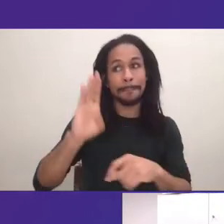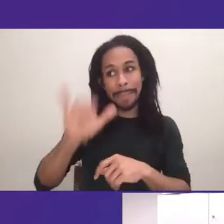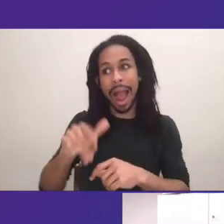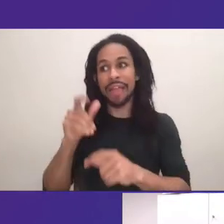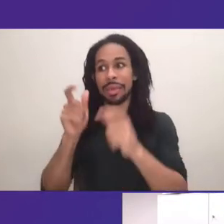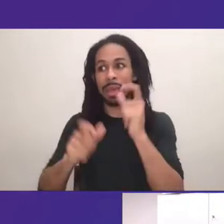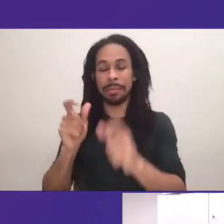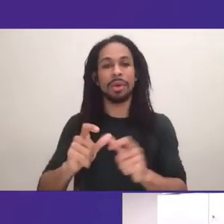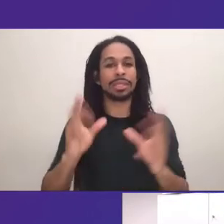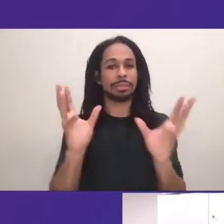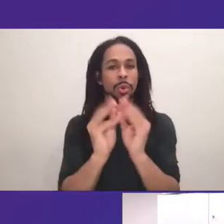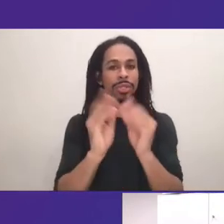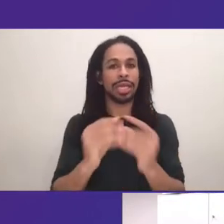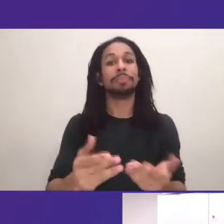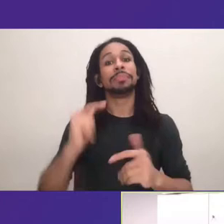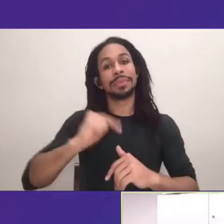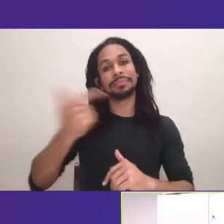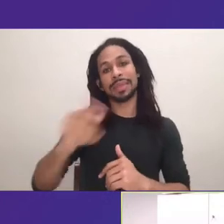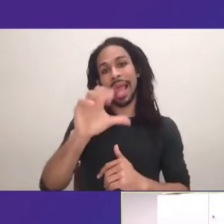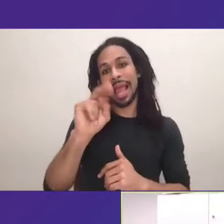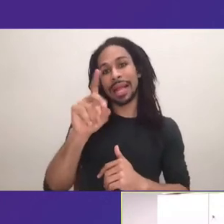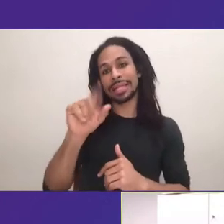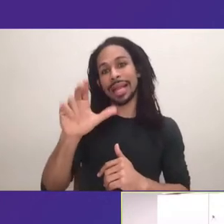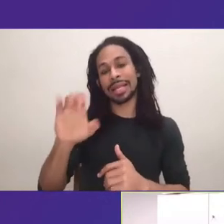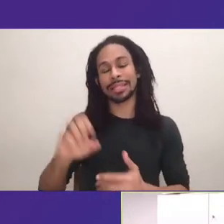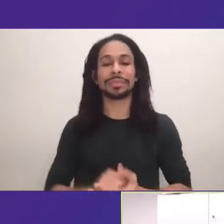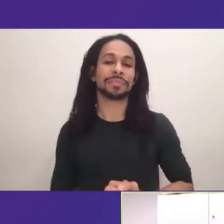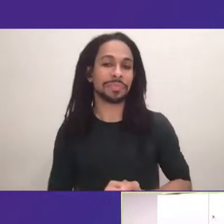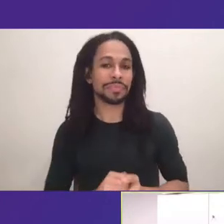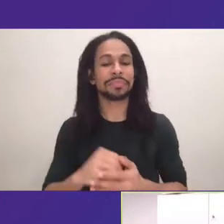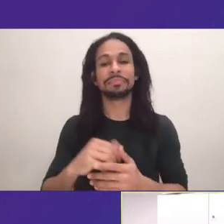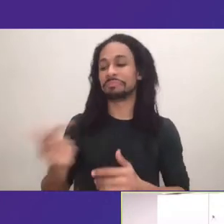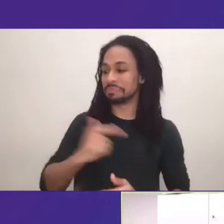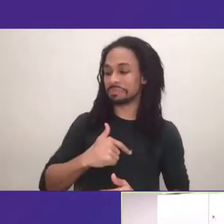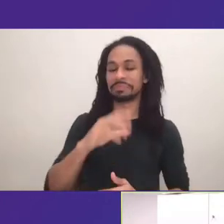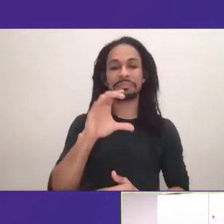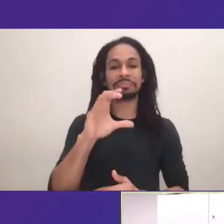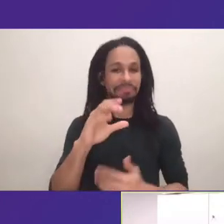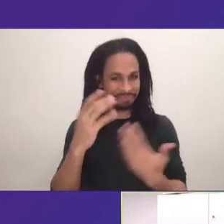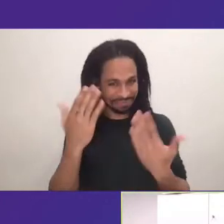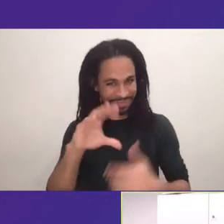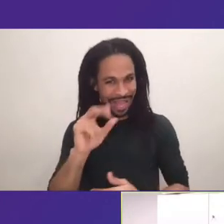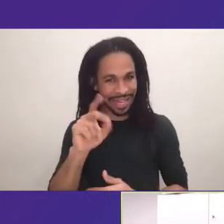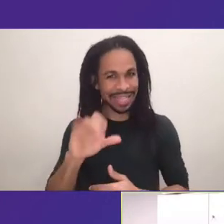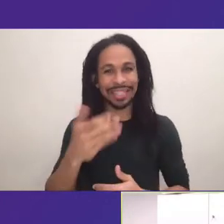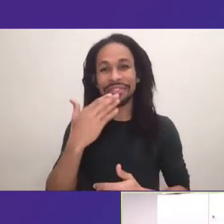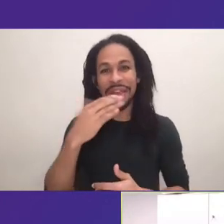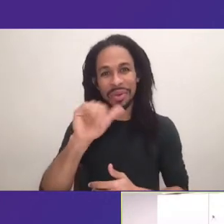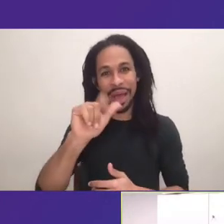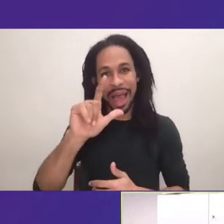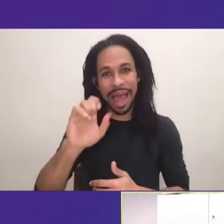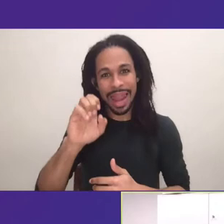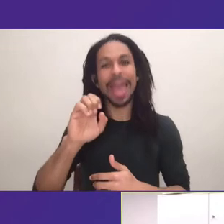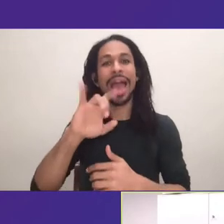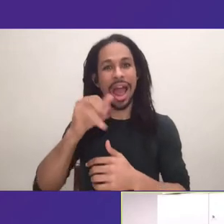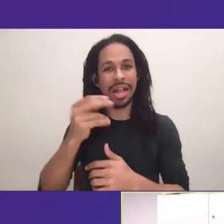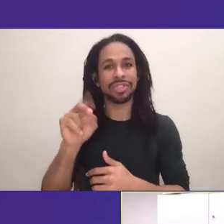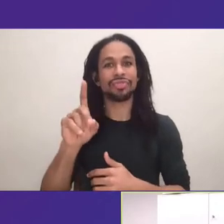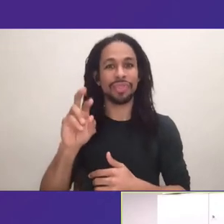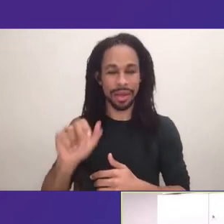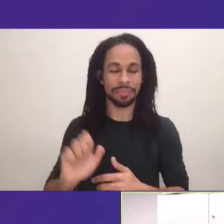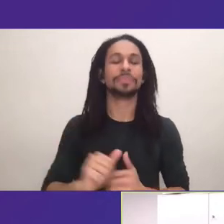over to Candace. Thank you, Alejandra. Hello, everybody. I'm Candace